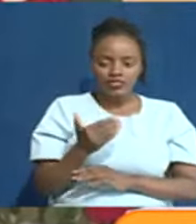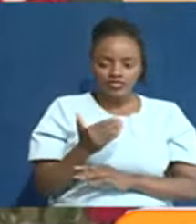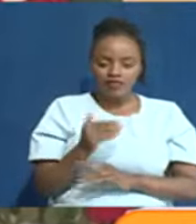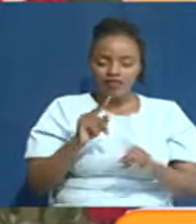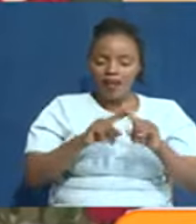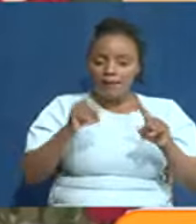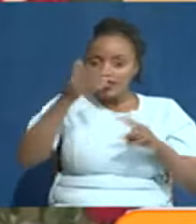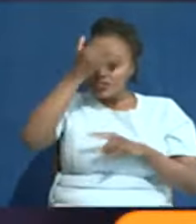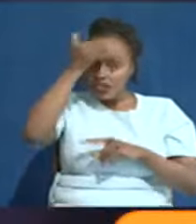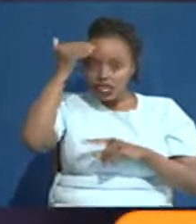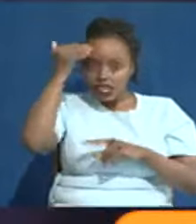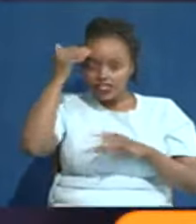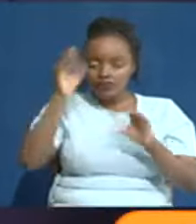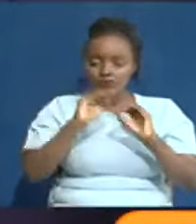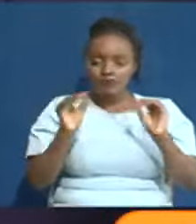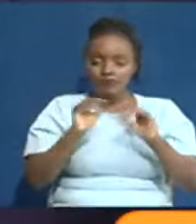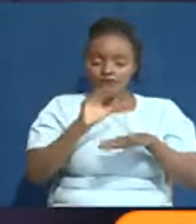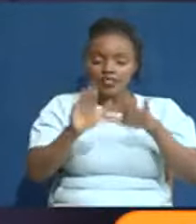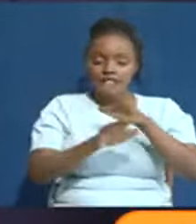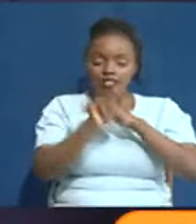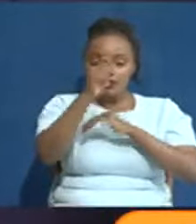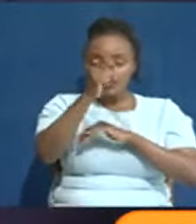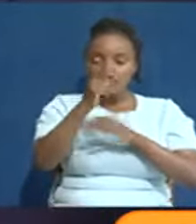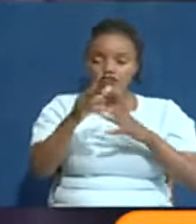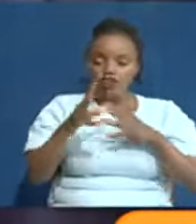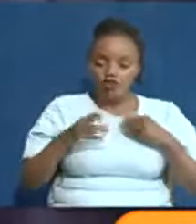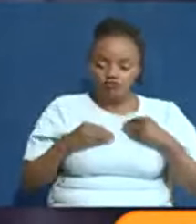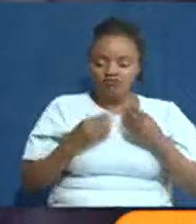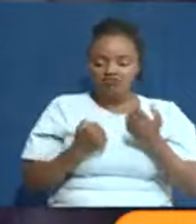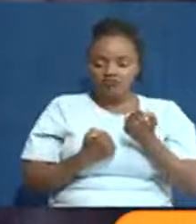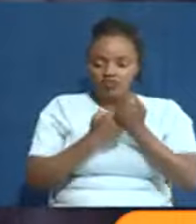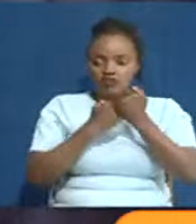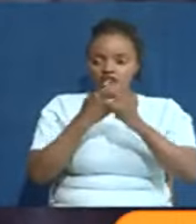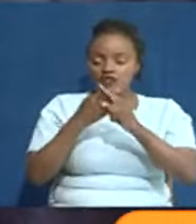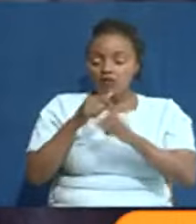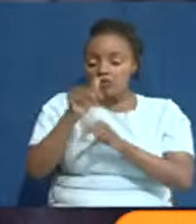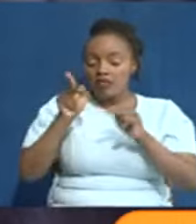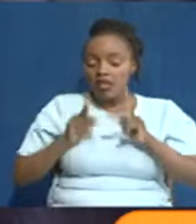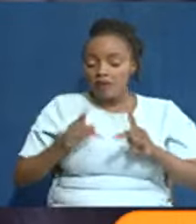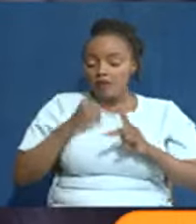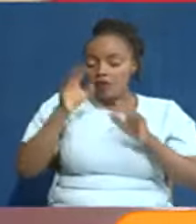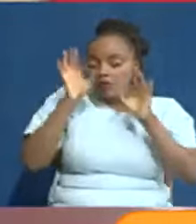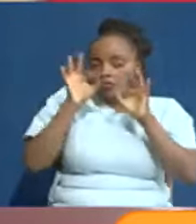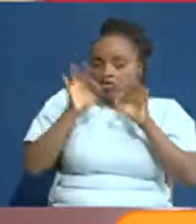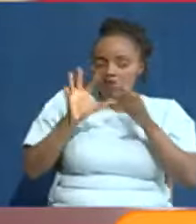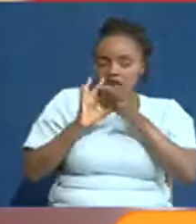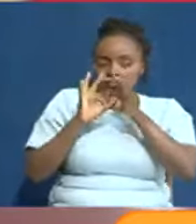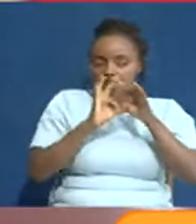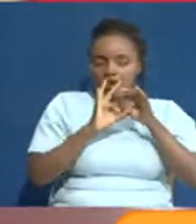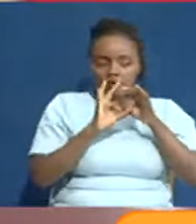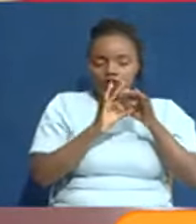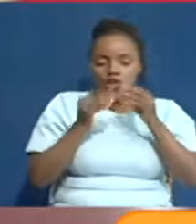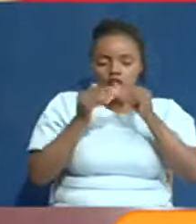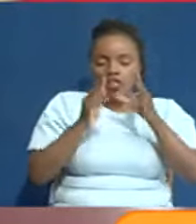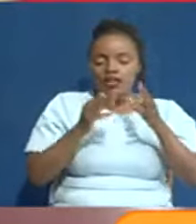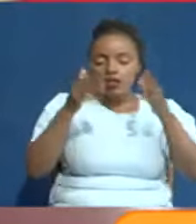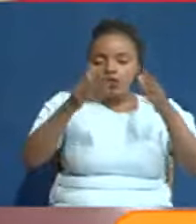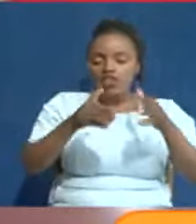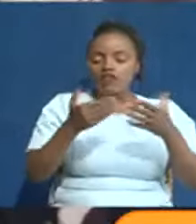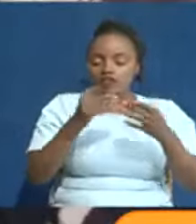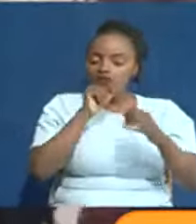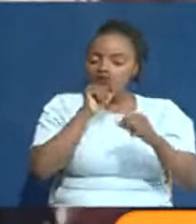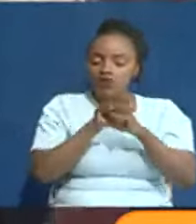But they don't forget. The deputy president received support from unlikely quarters after Azimio leaders present promised to marshal